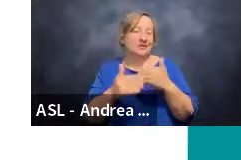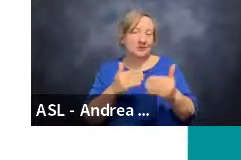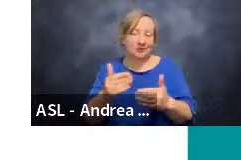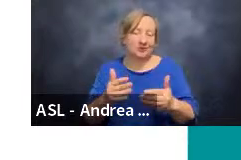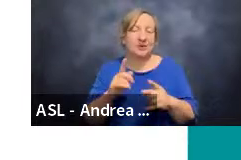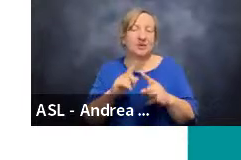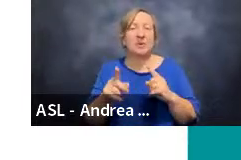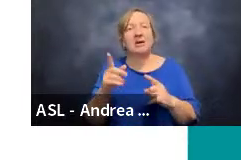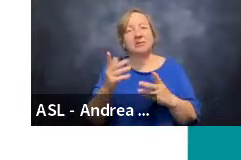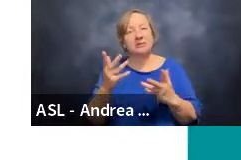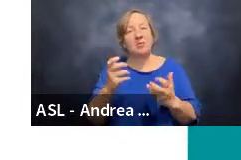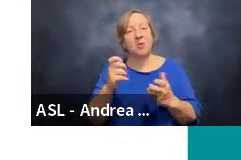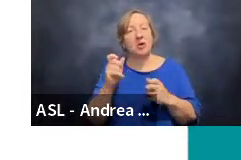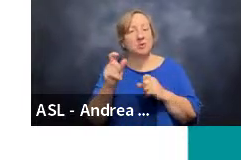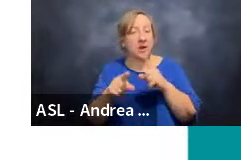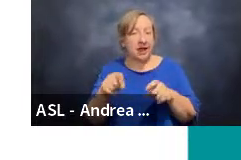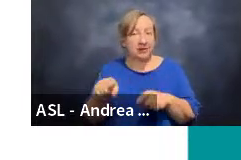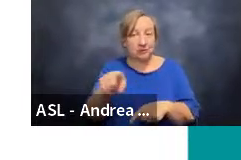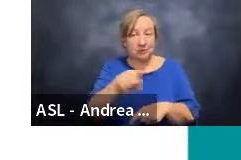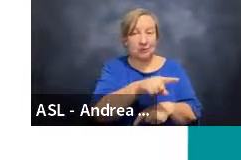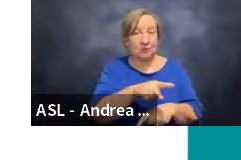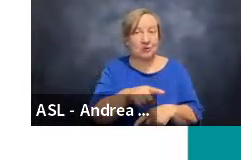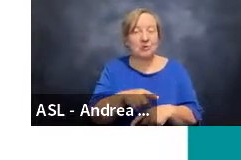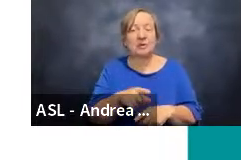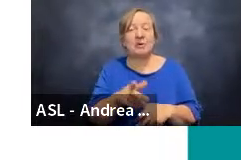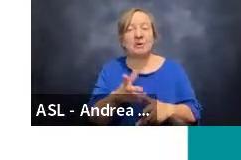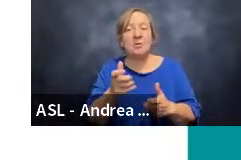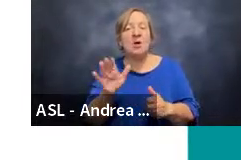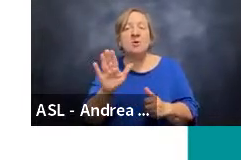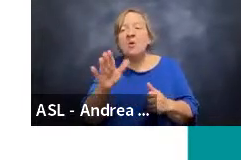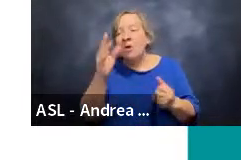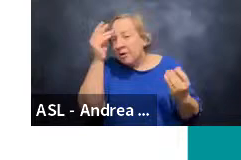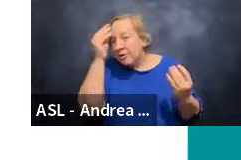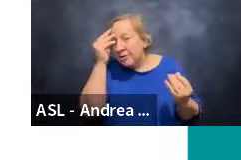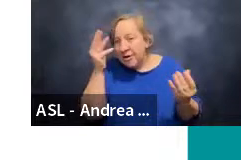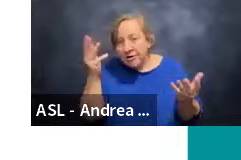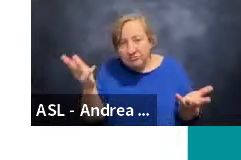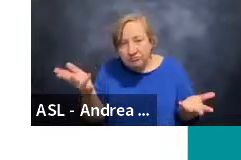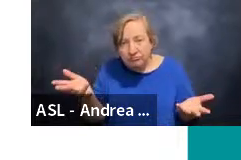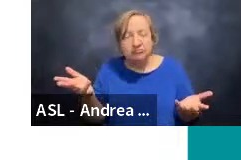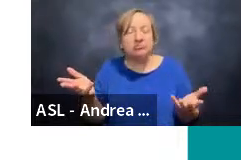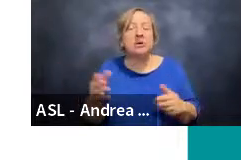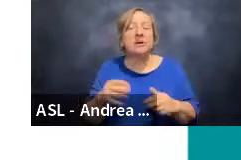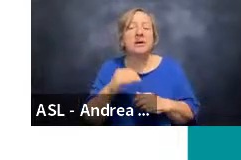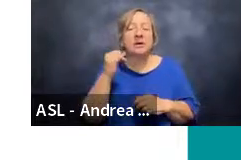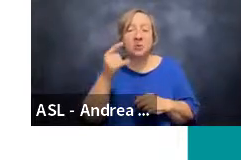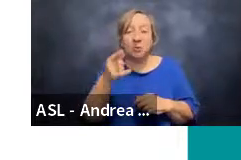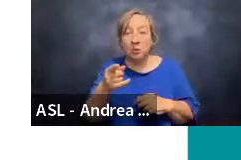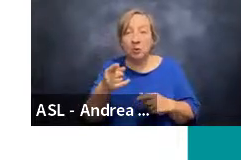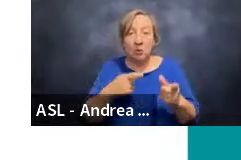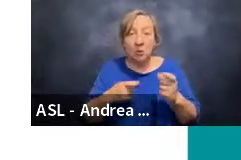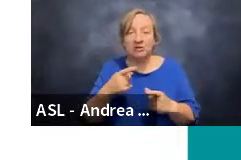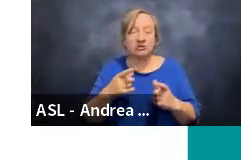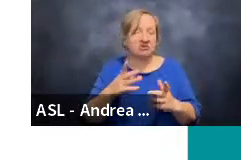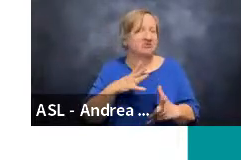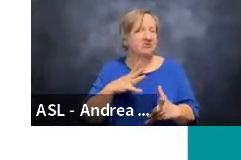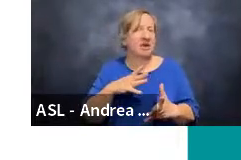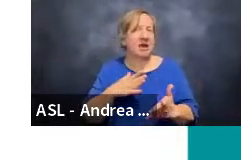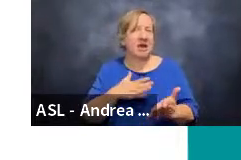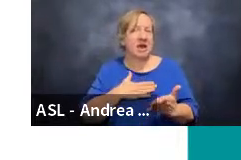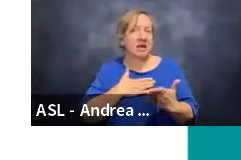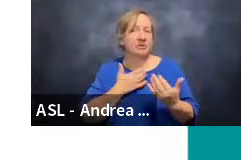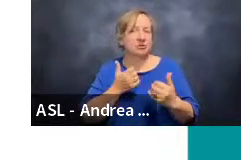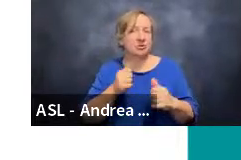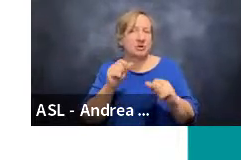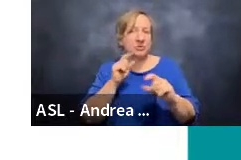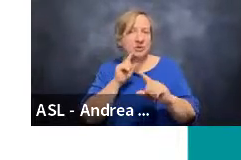do have some questions for you and would love to hear your thoughts. And if you have questions, I'm more than happy to try to